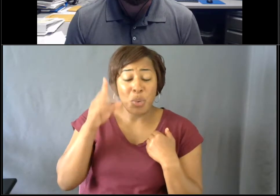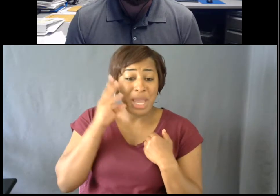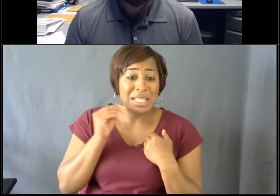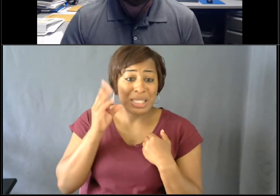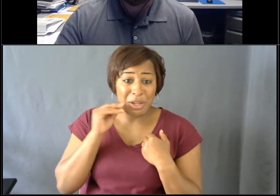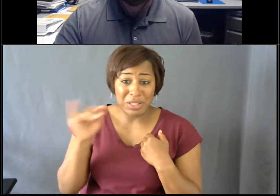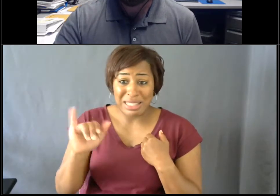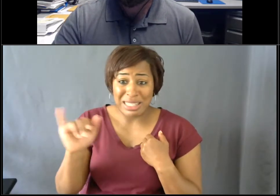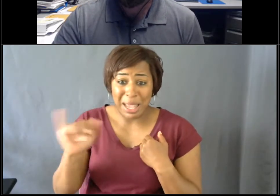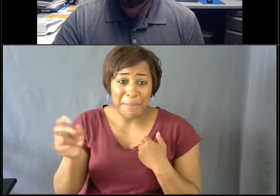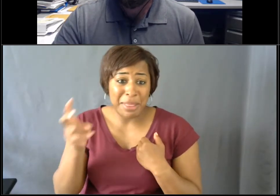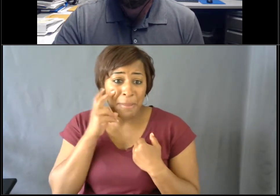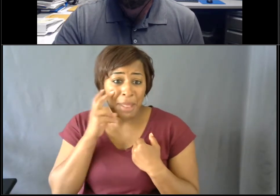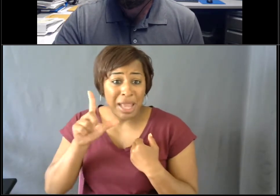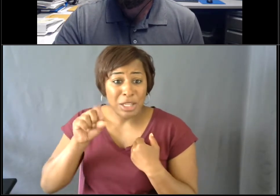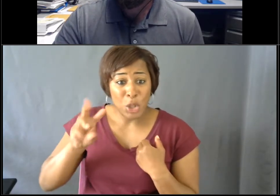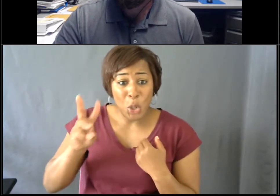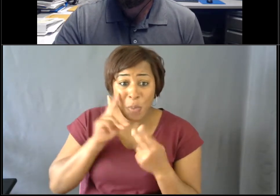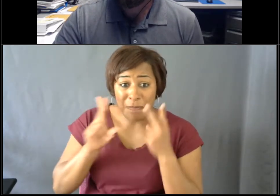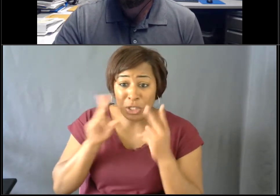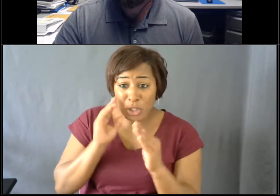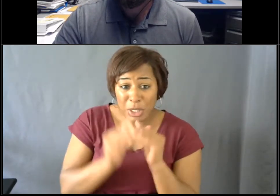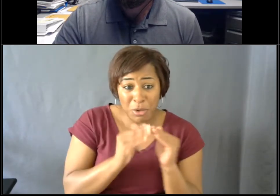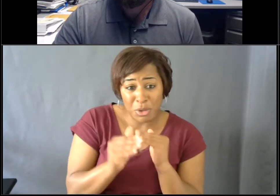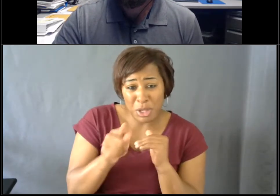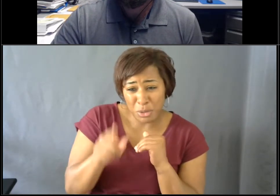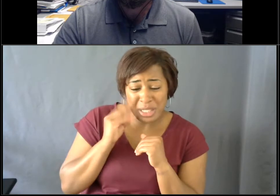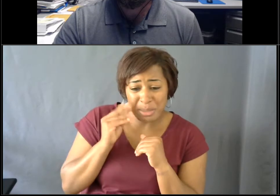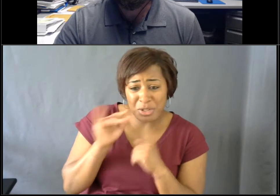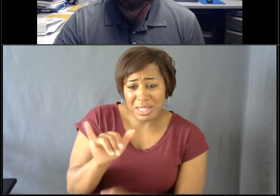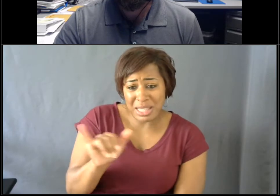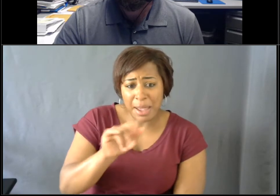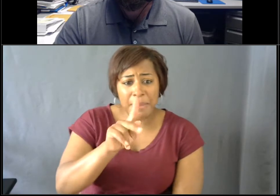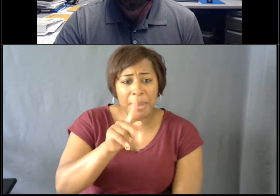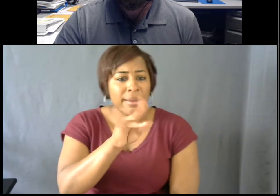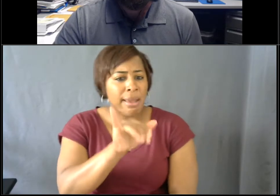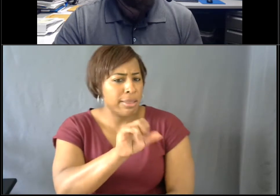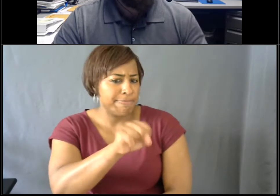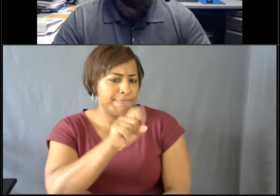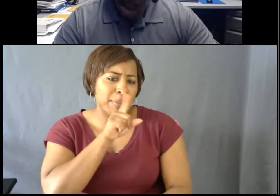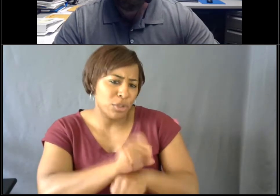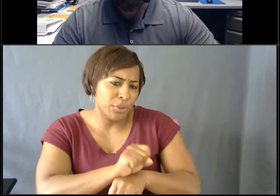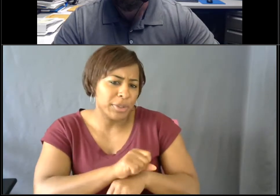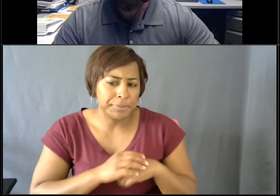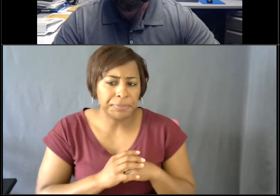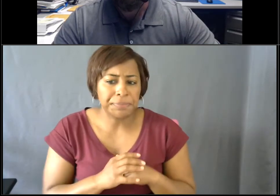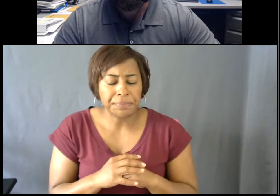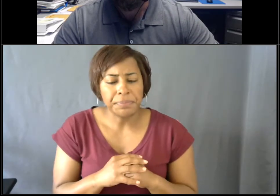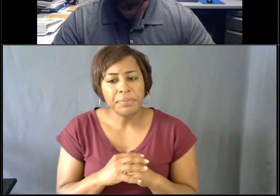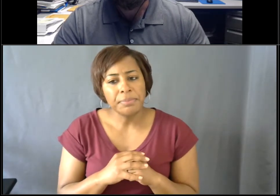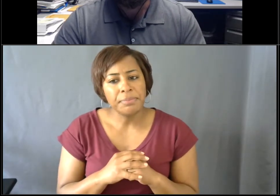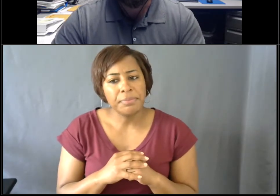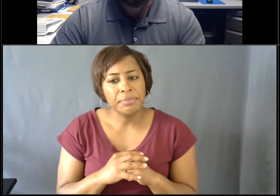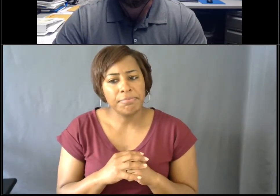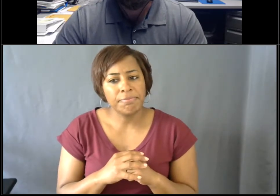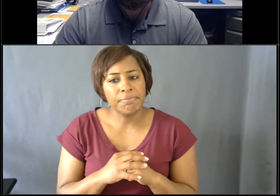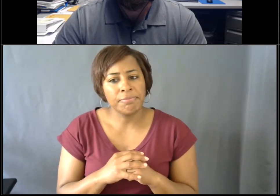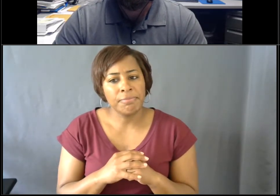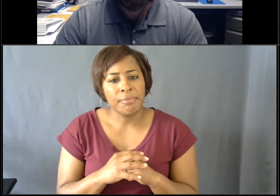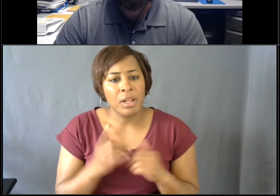community? absolutely. And we, one thing that I can point out is that there's no,